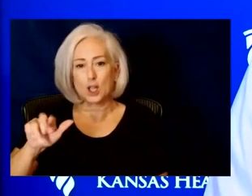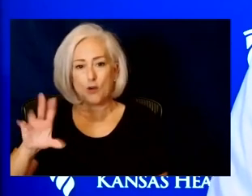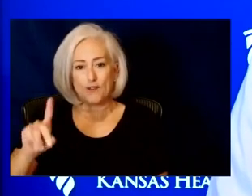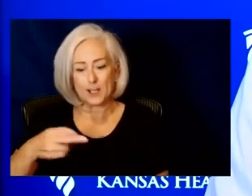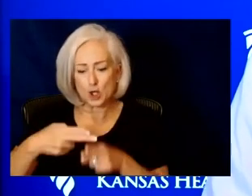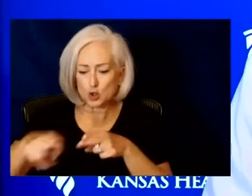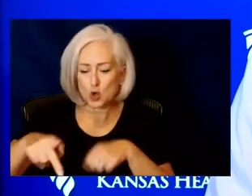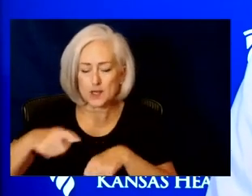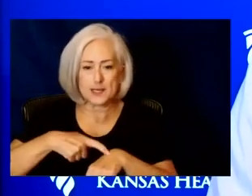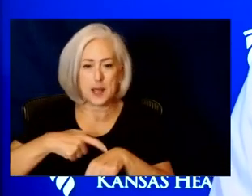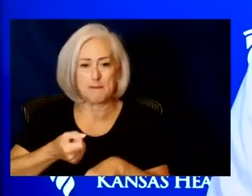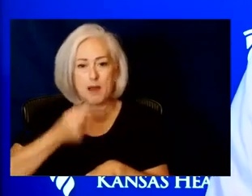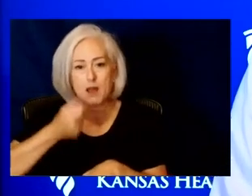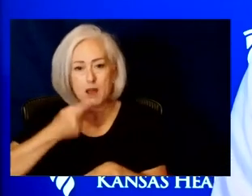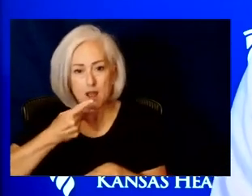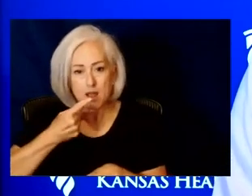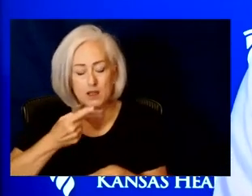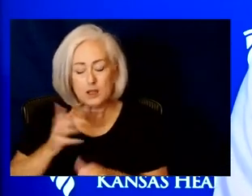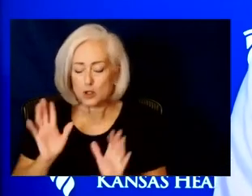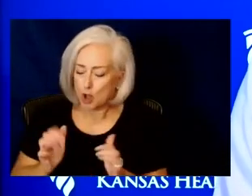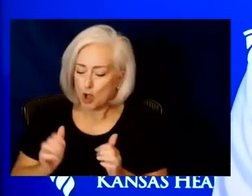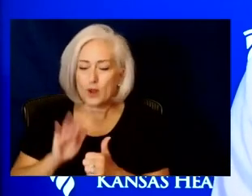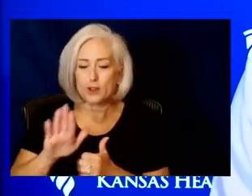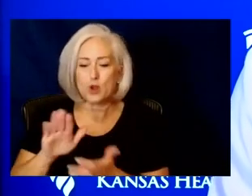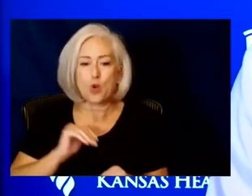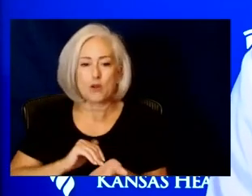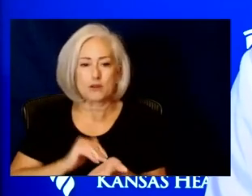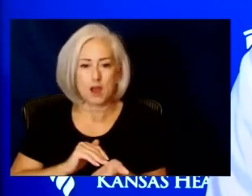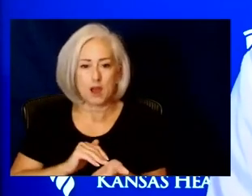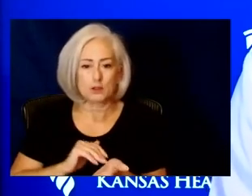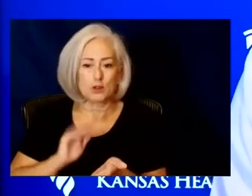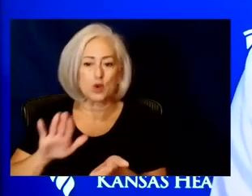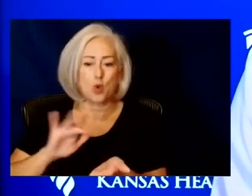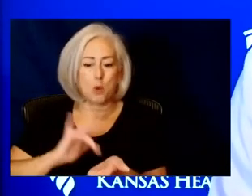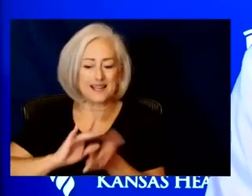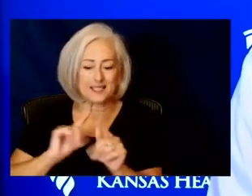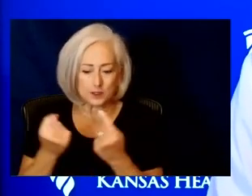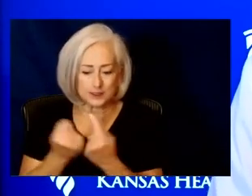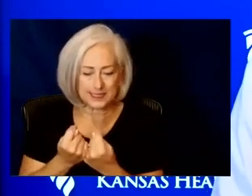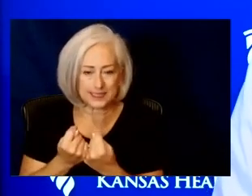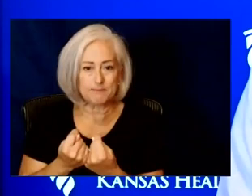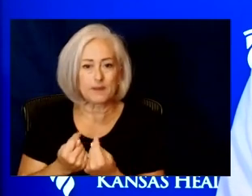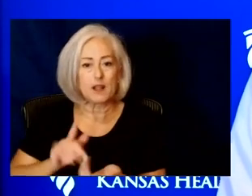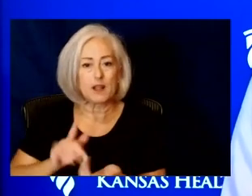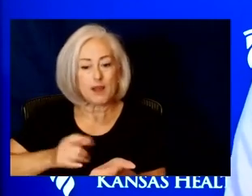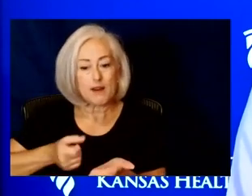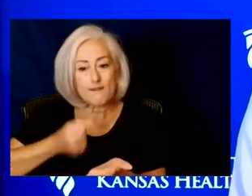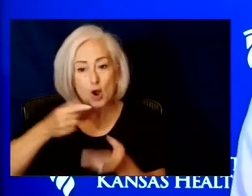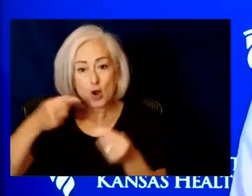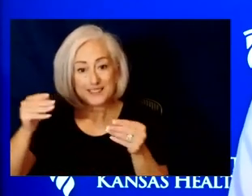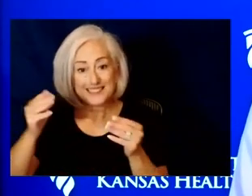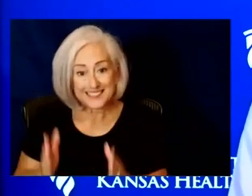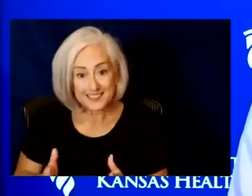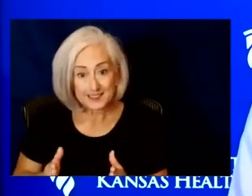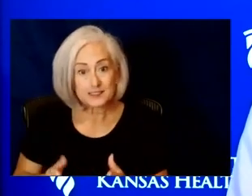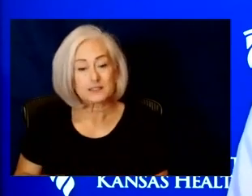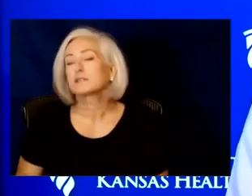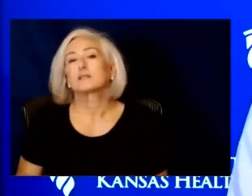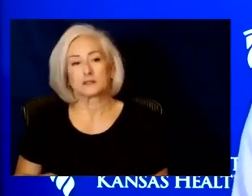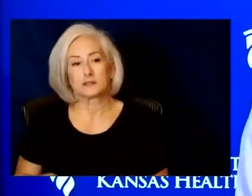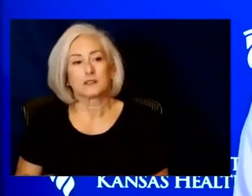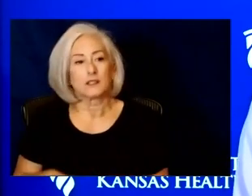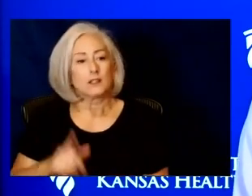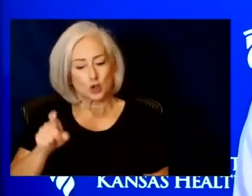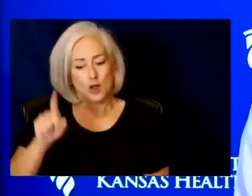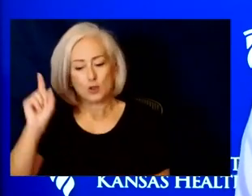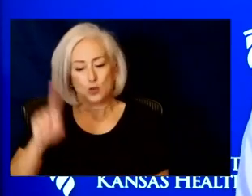time. So just talk with your medical team, those pharmacists that are helping with that. You may have to reduce those risks, but you really shouldn't have to alter